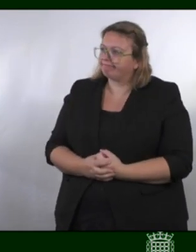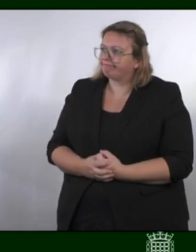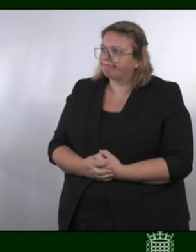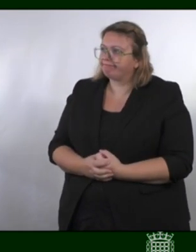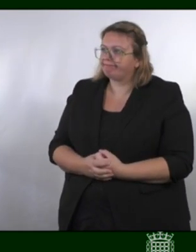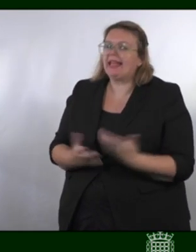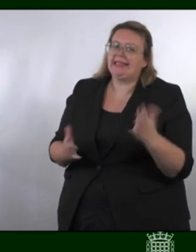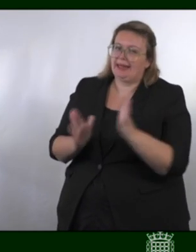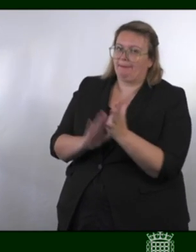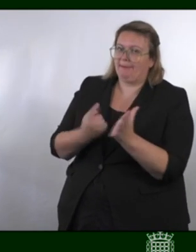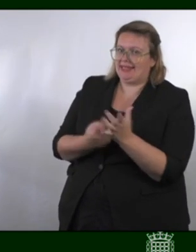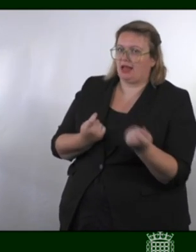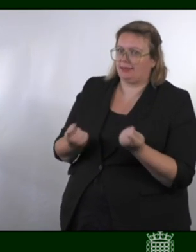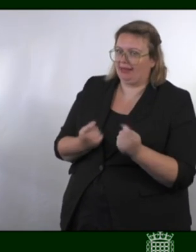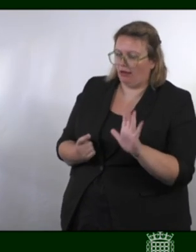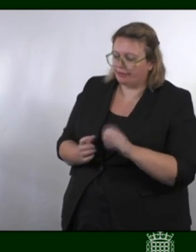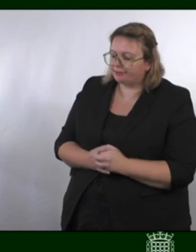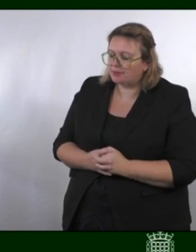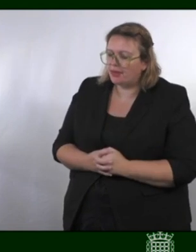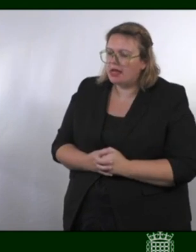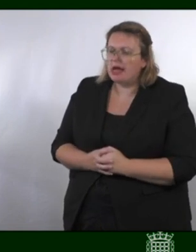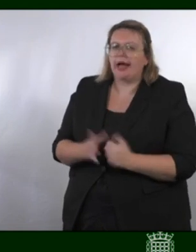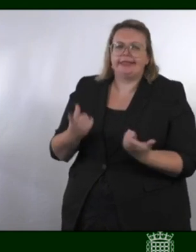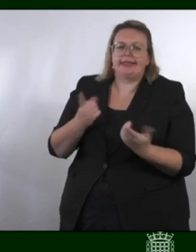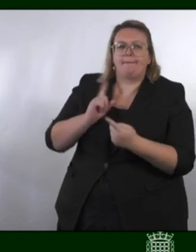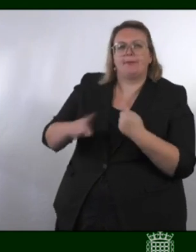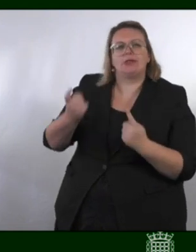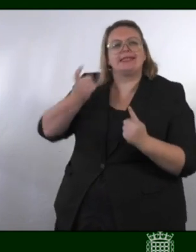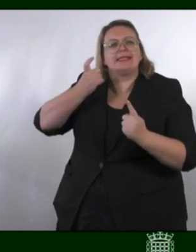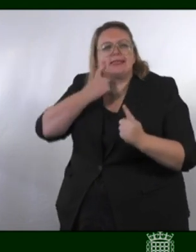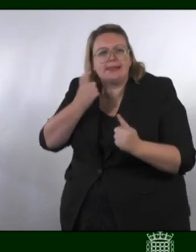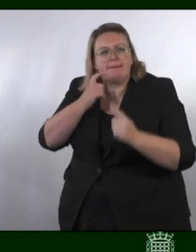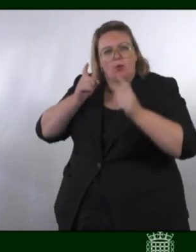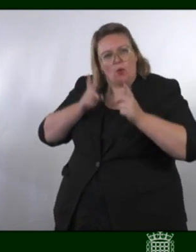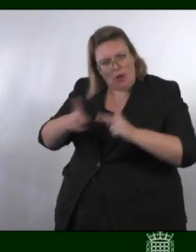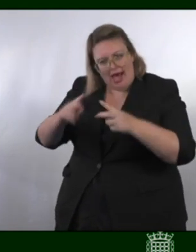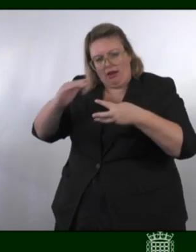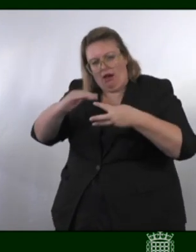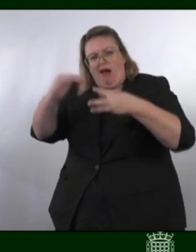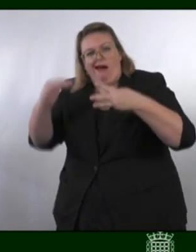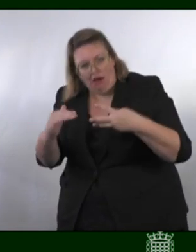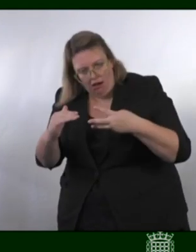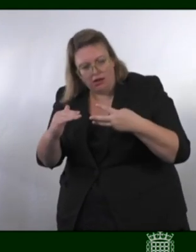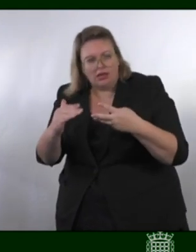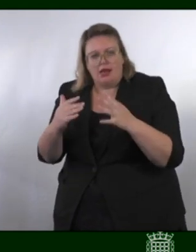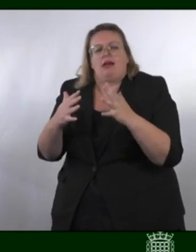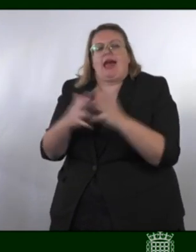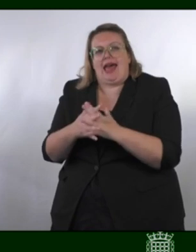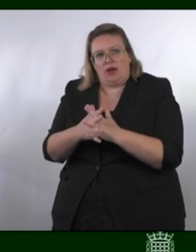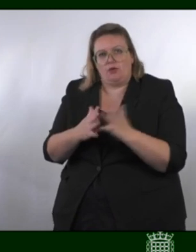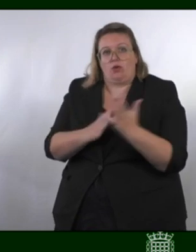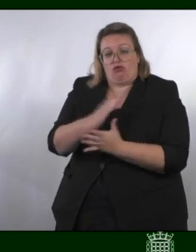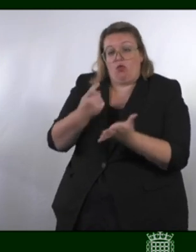the simplest and most effective way for areas to get out of those restrictions is, of course, to get the